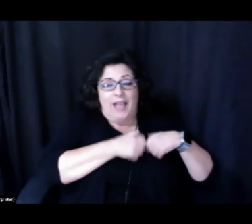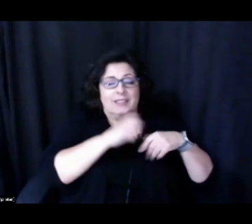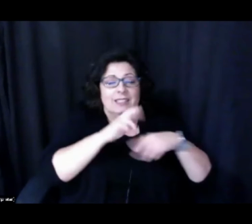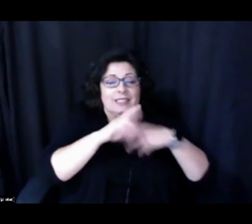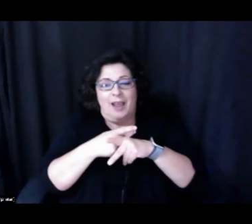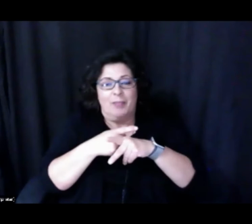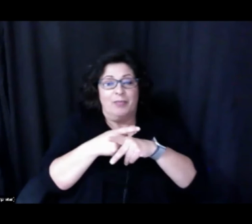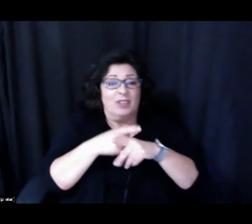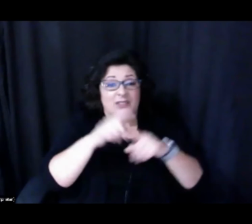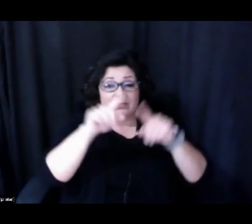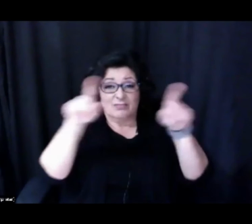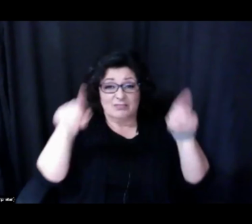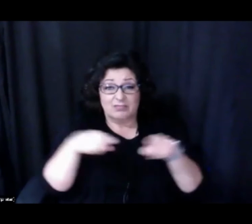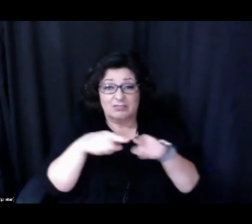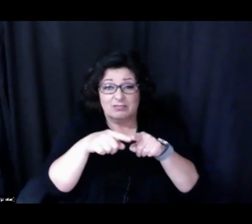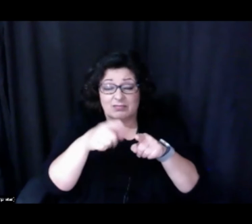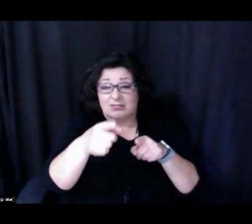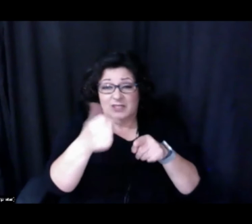here?